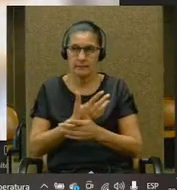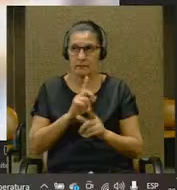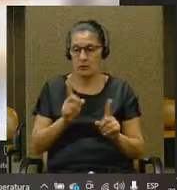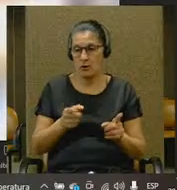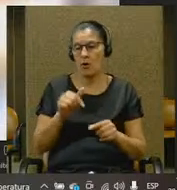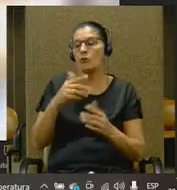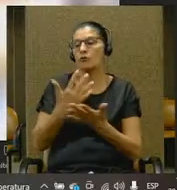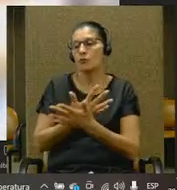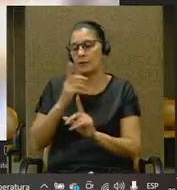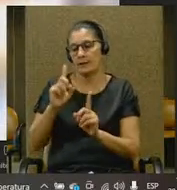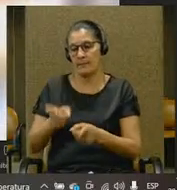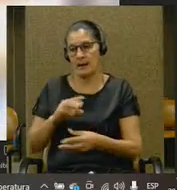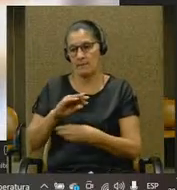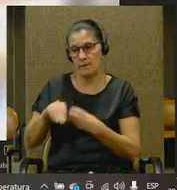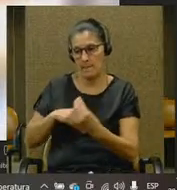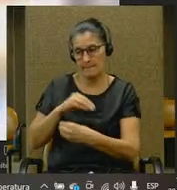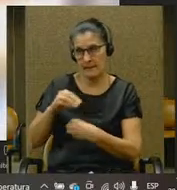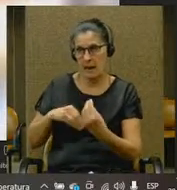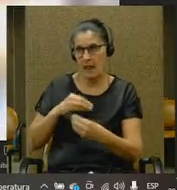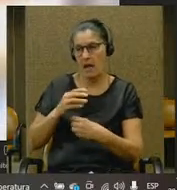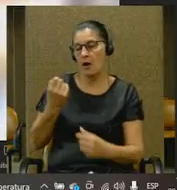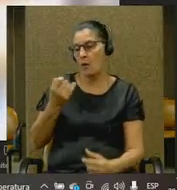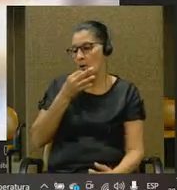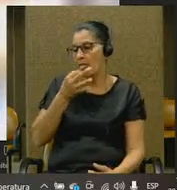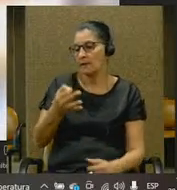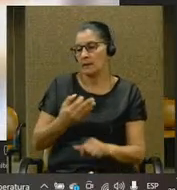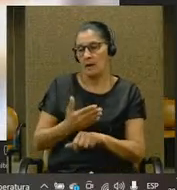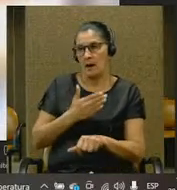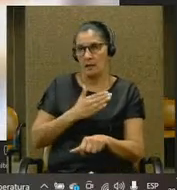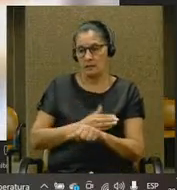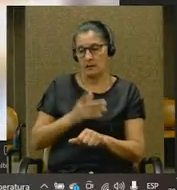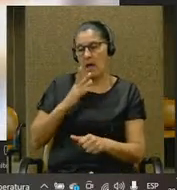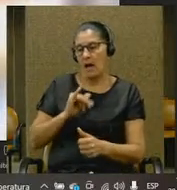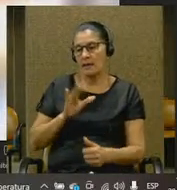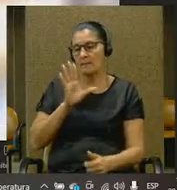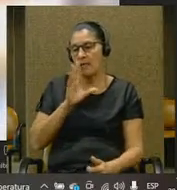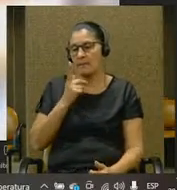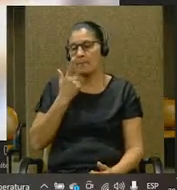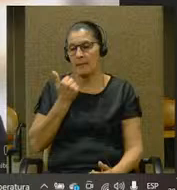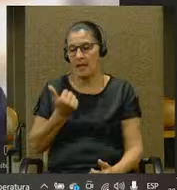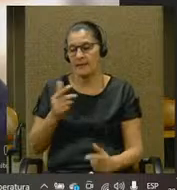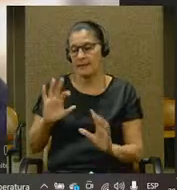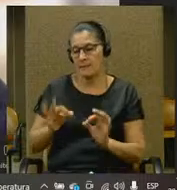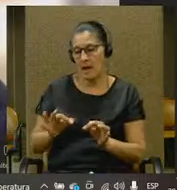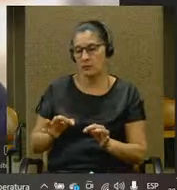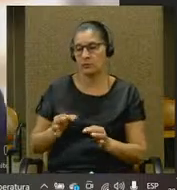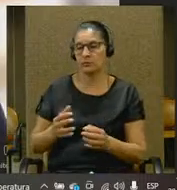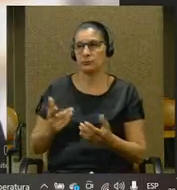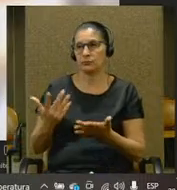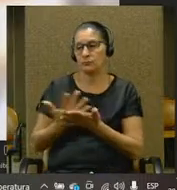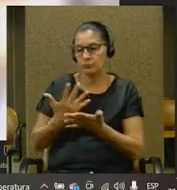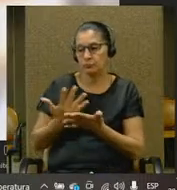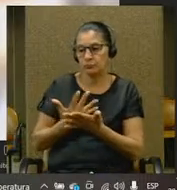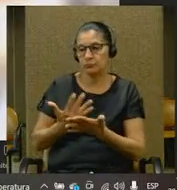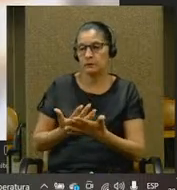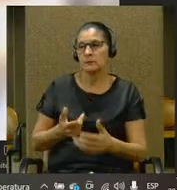as I mentioned, they have fathers, mothers, brothers, and sisters, and so And as Bo